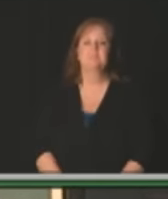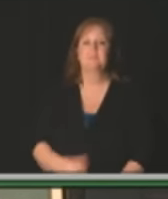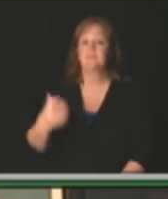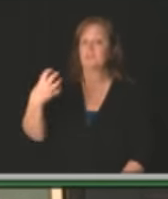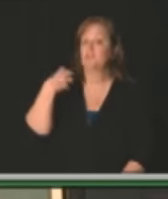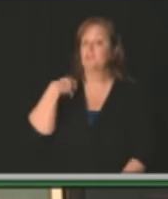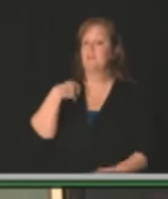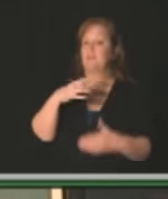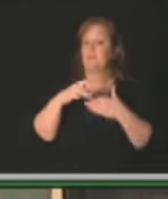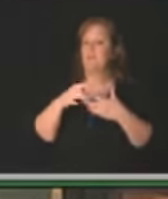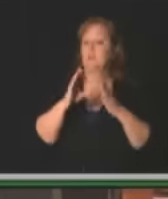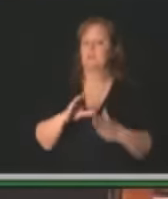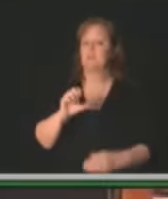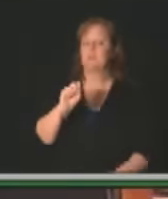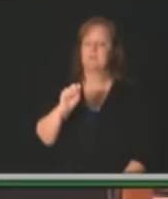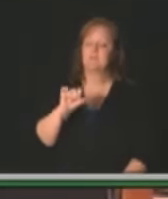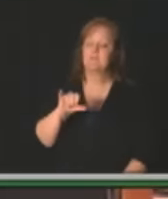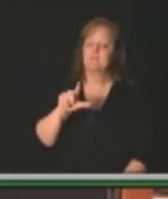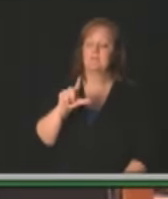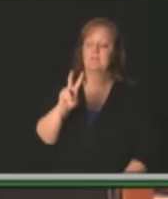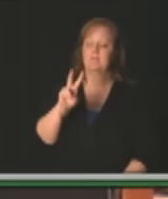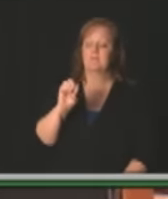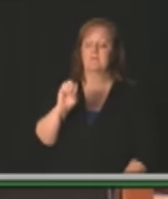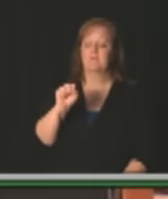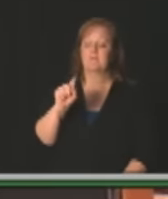Chief Marshal, Sylvester Bowie.